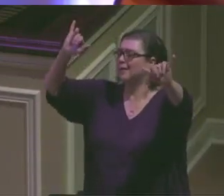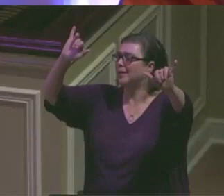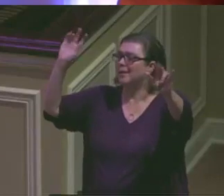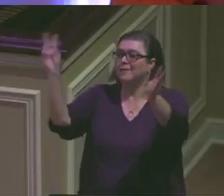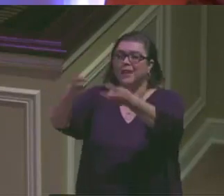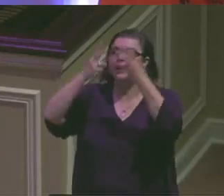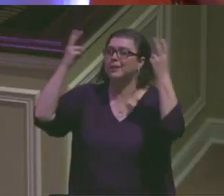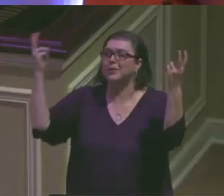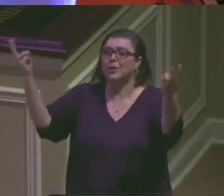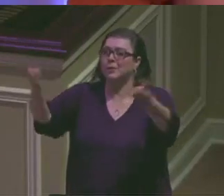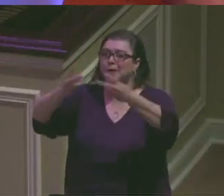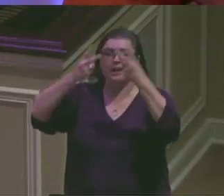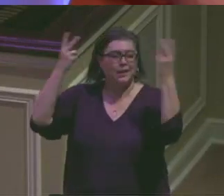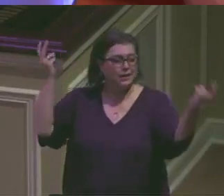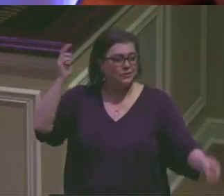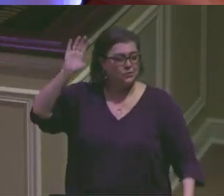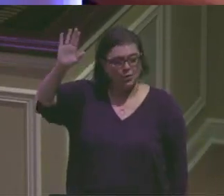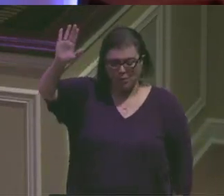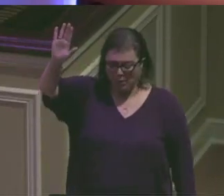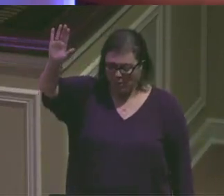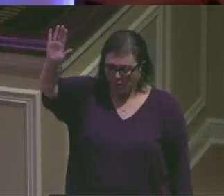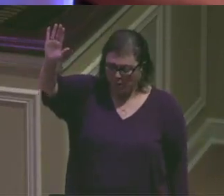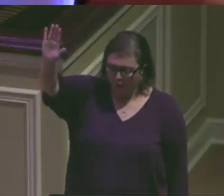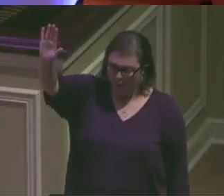forevermore. The victory is